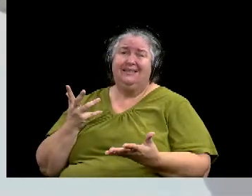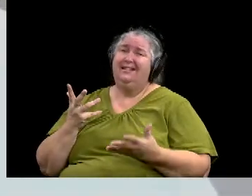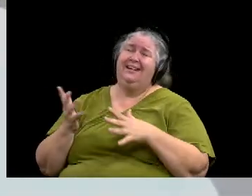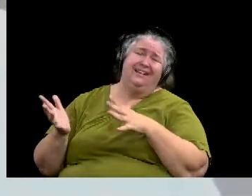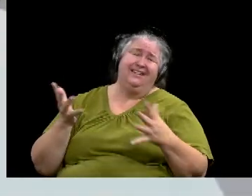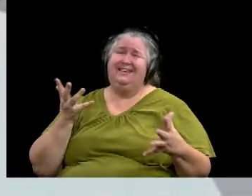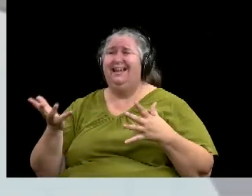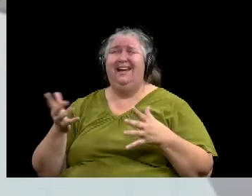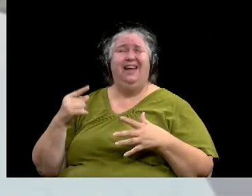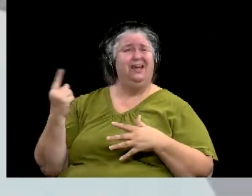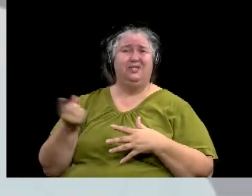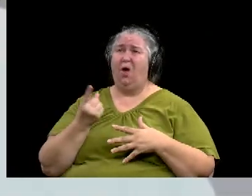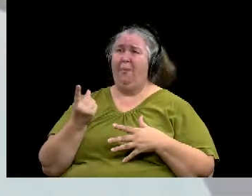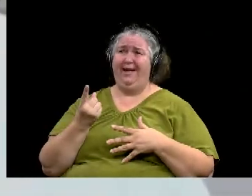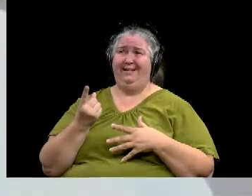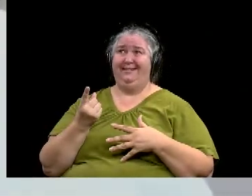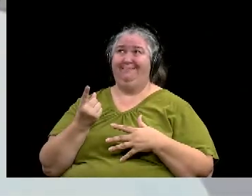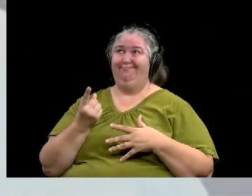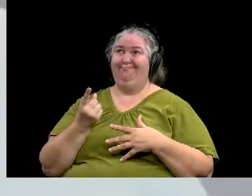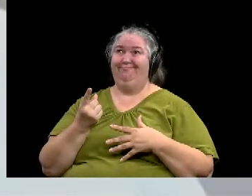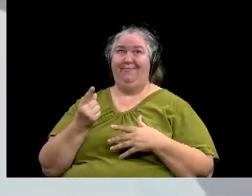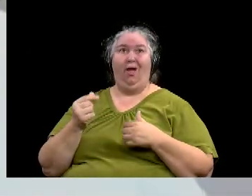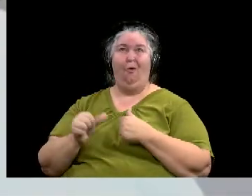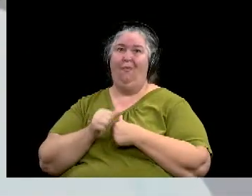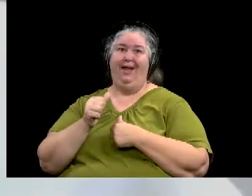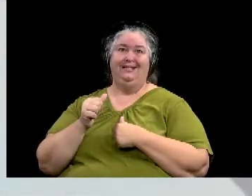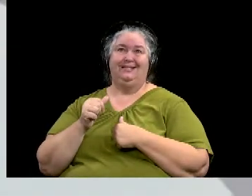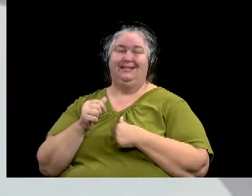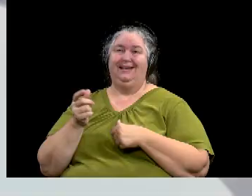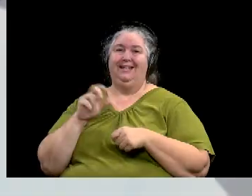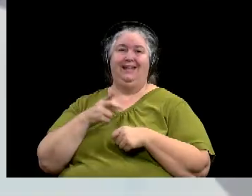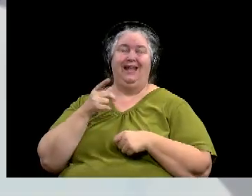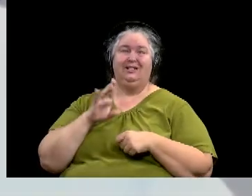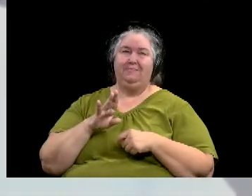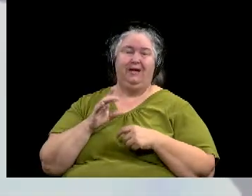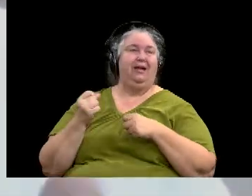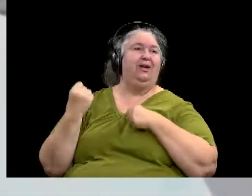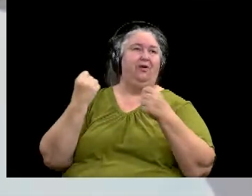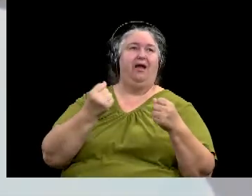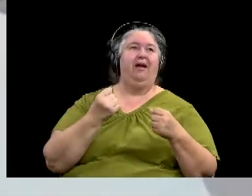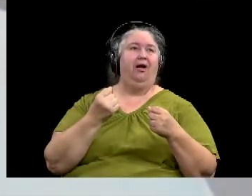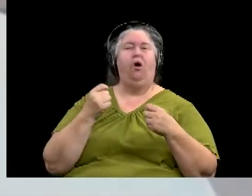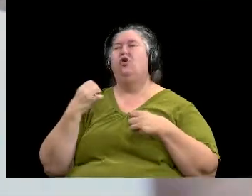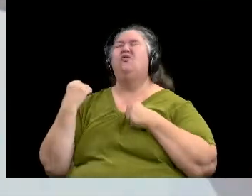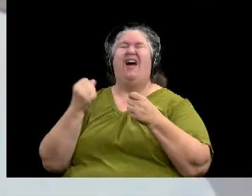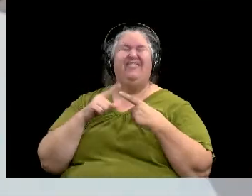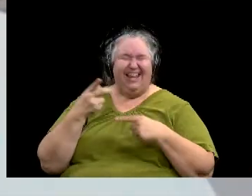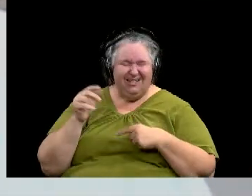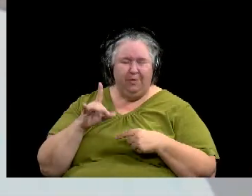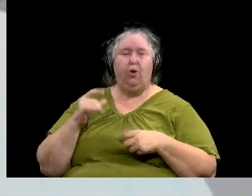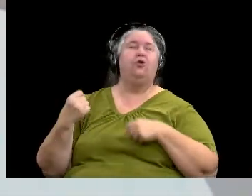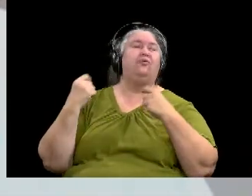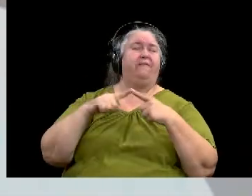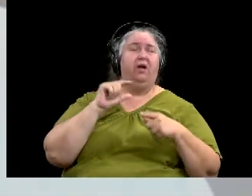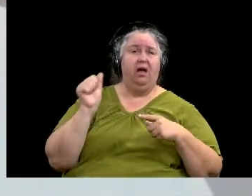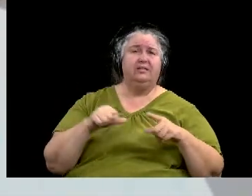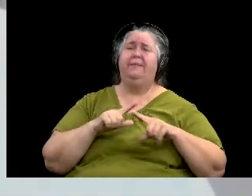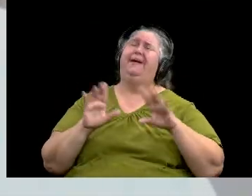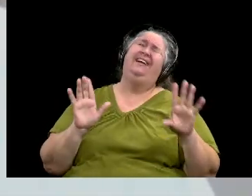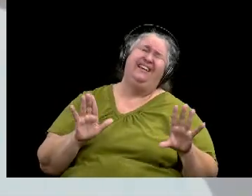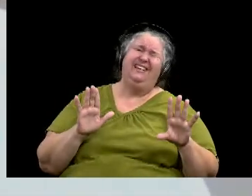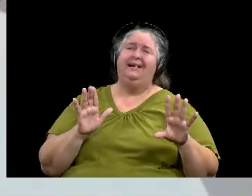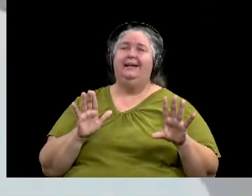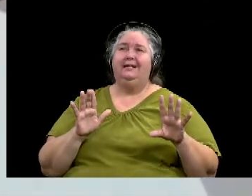HEB or driving to Austin, but the benefit usually far outweighs the risks. And in this case, the